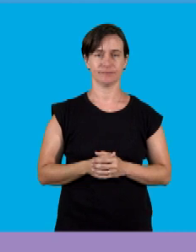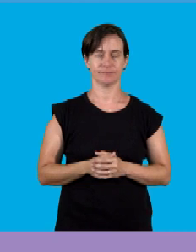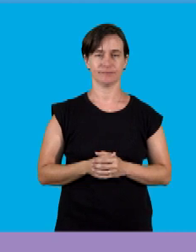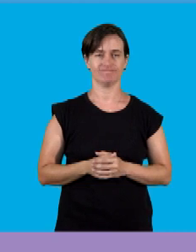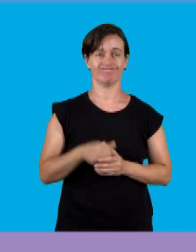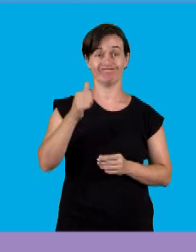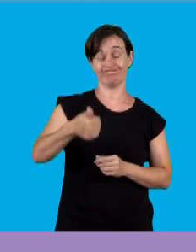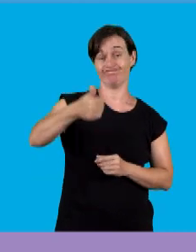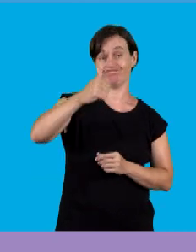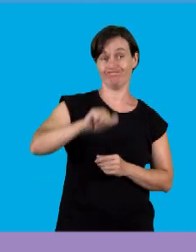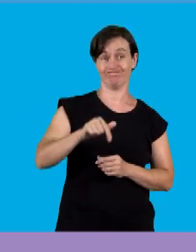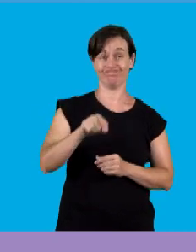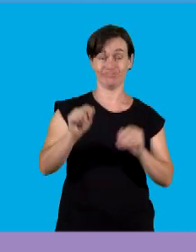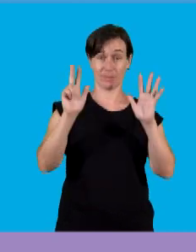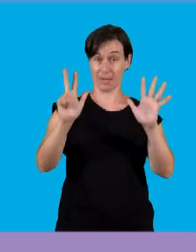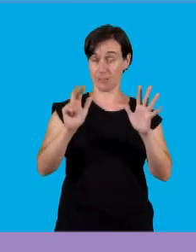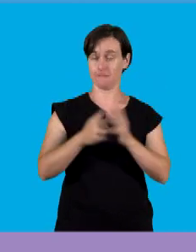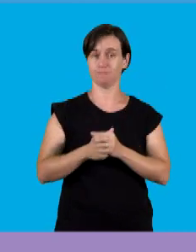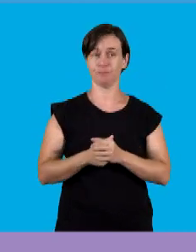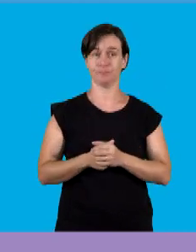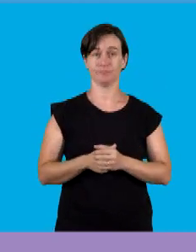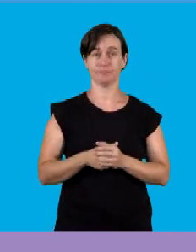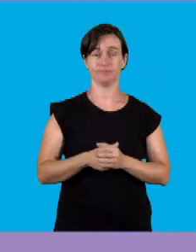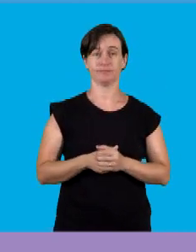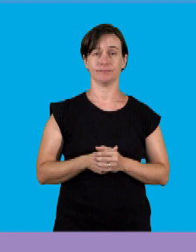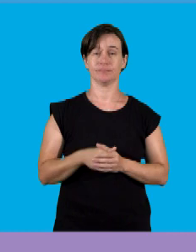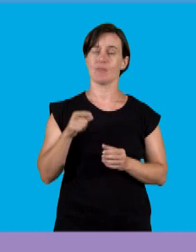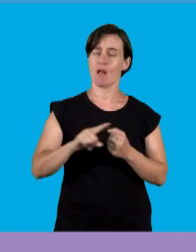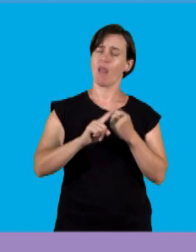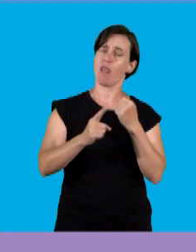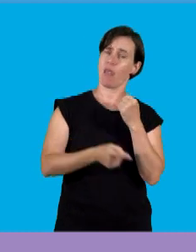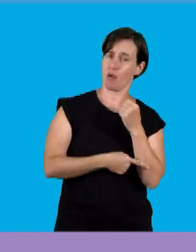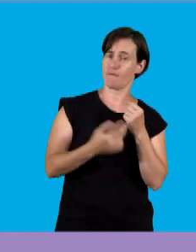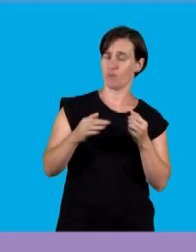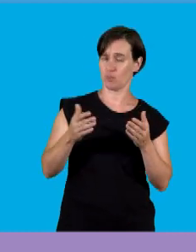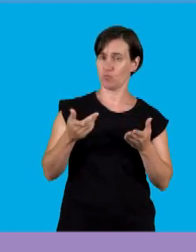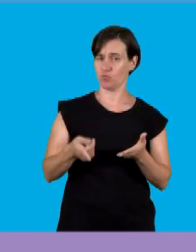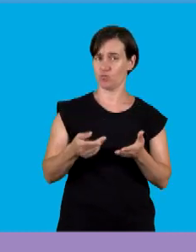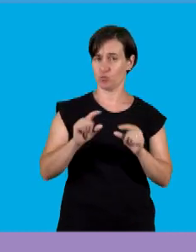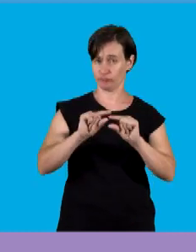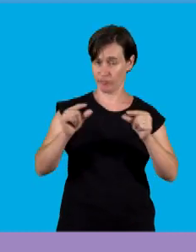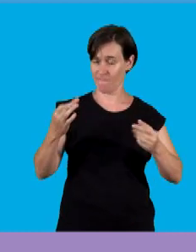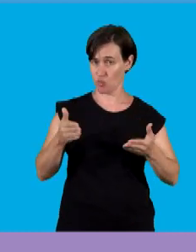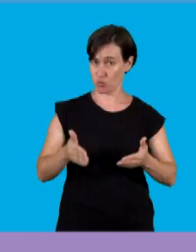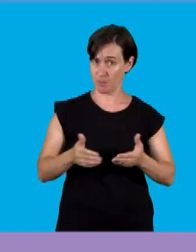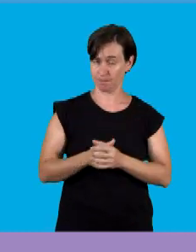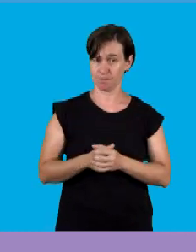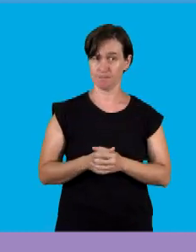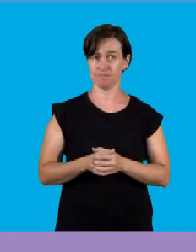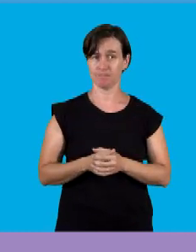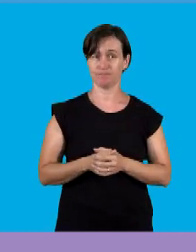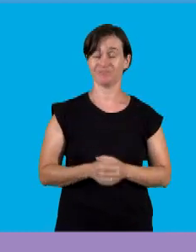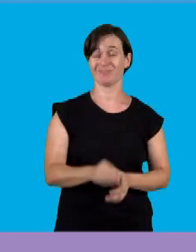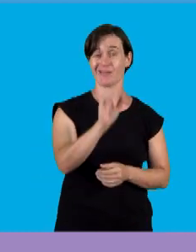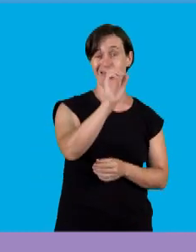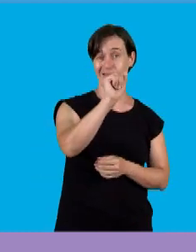Then the next equation there, which is our last equation or our last expression, our last expression